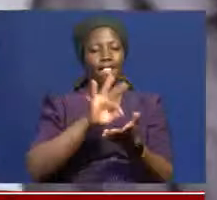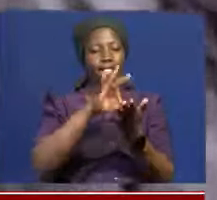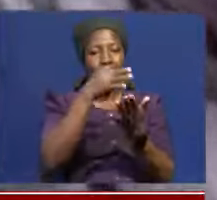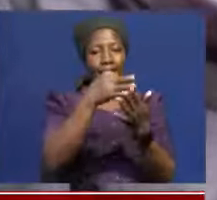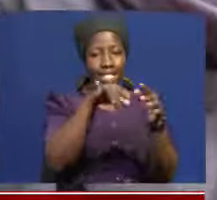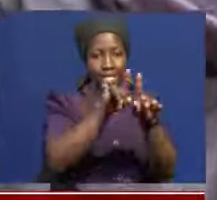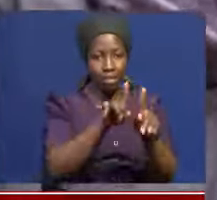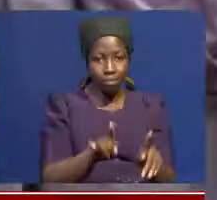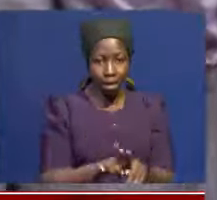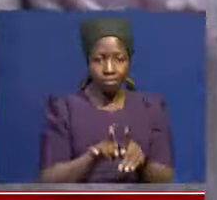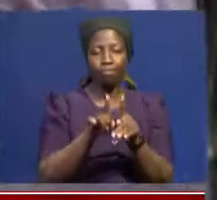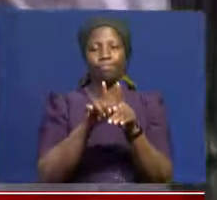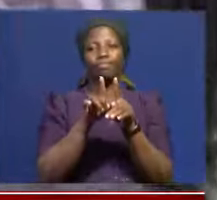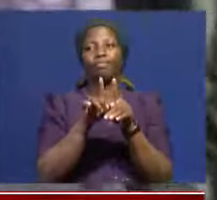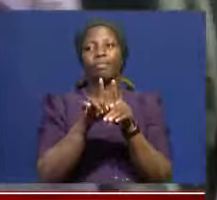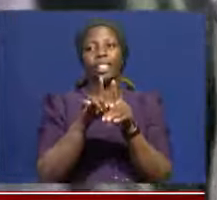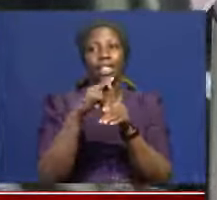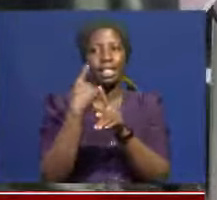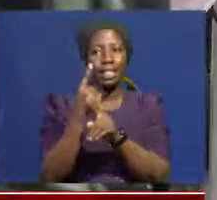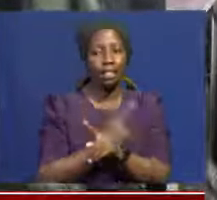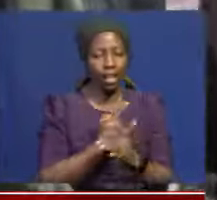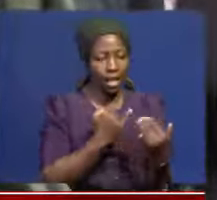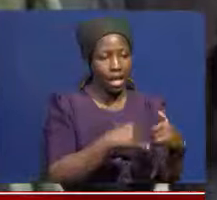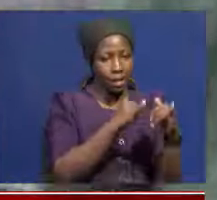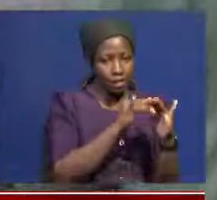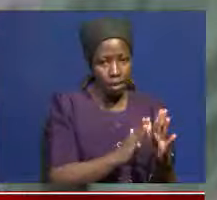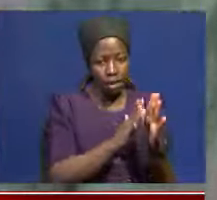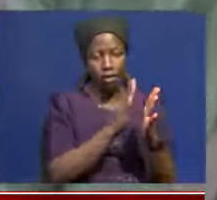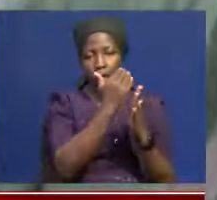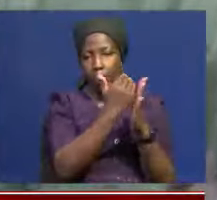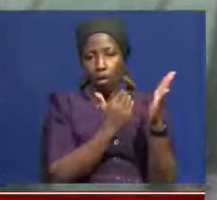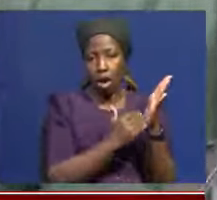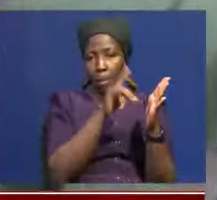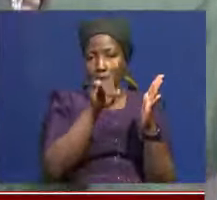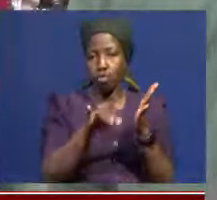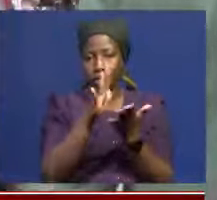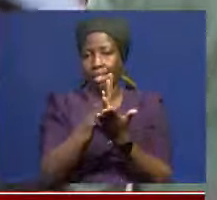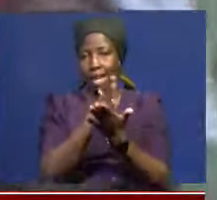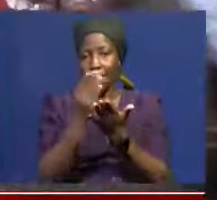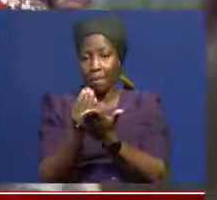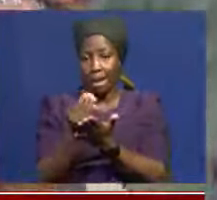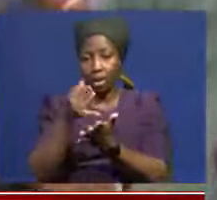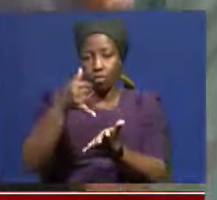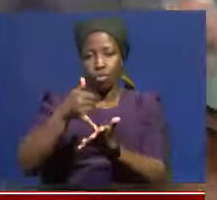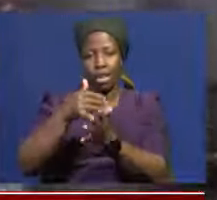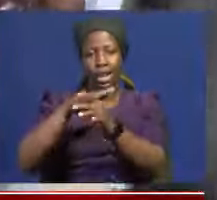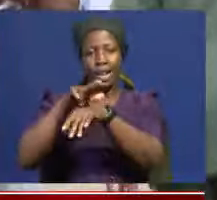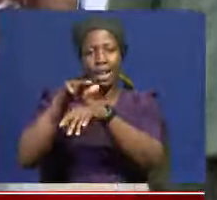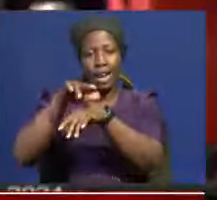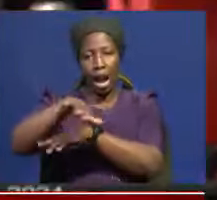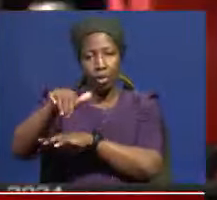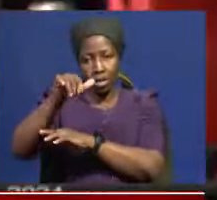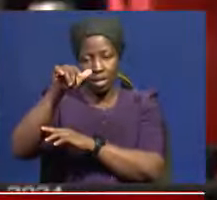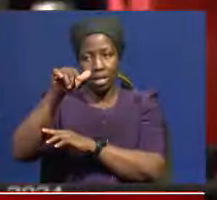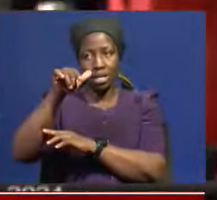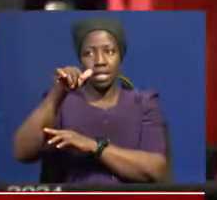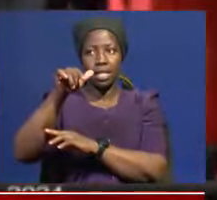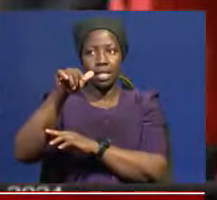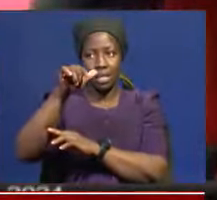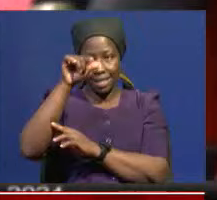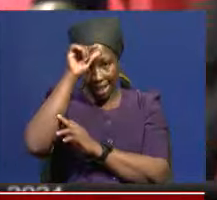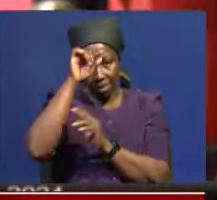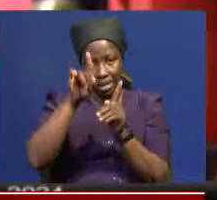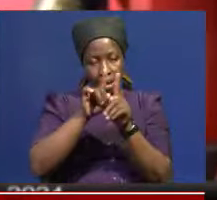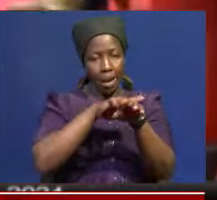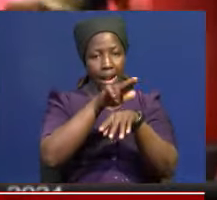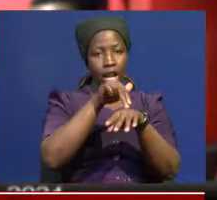levy by various implementers of the program, including county governments and the National Housing Corporation. Yeah, this provides a list